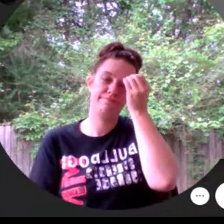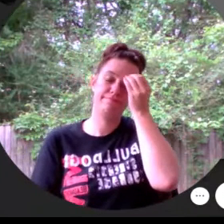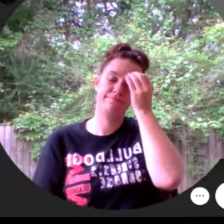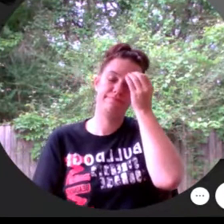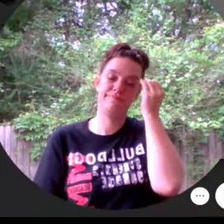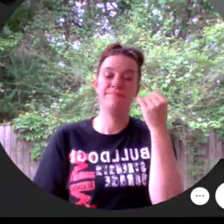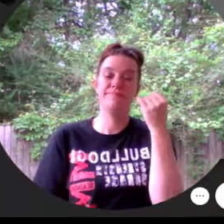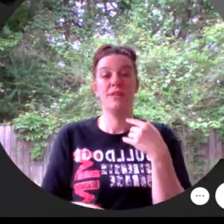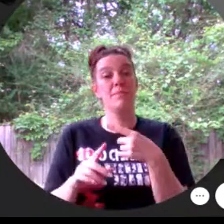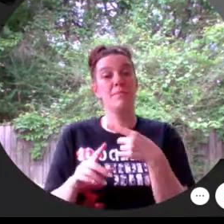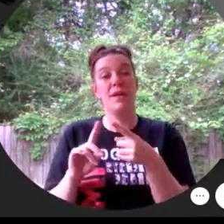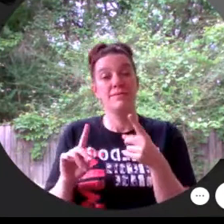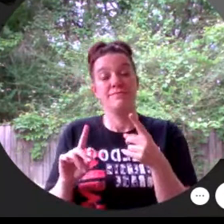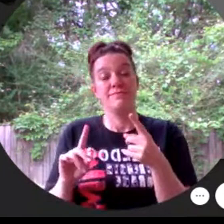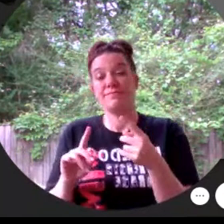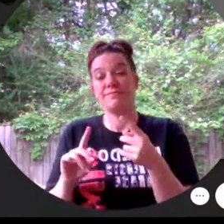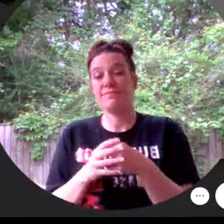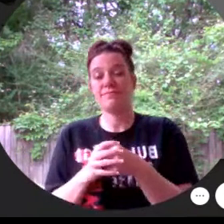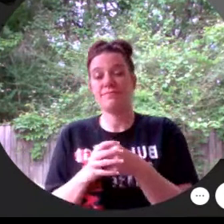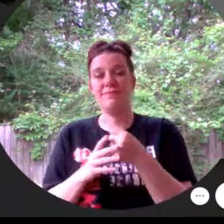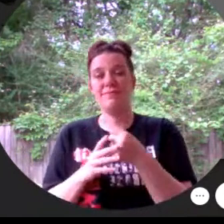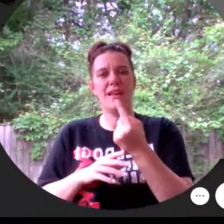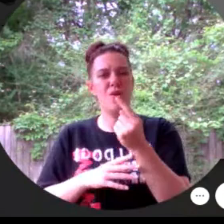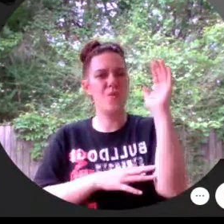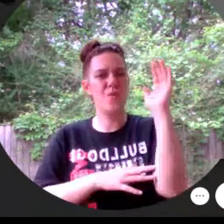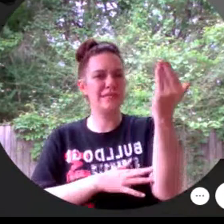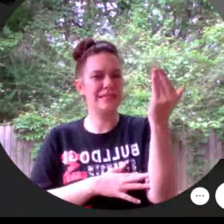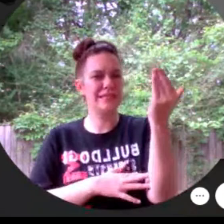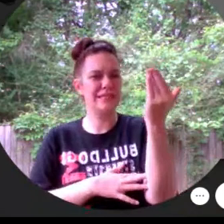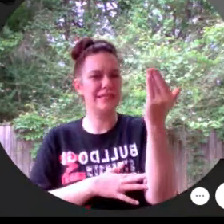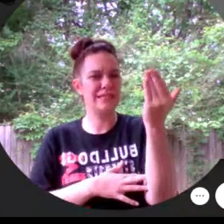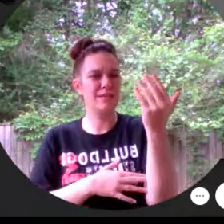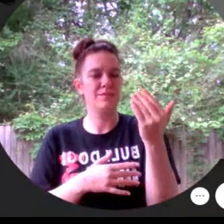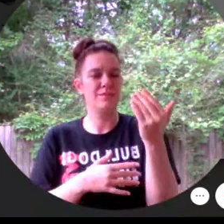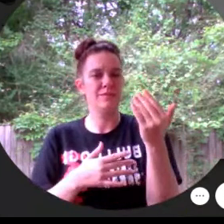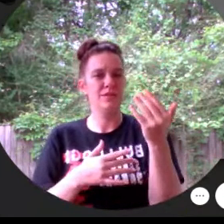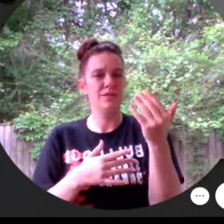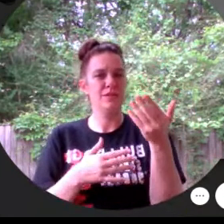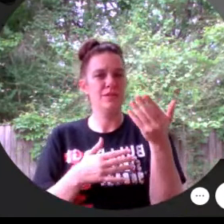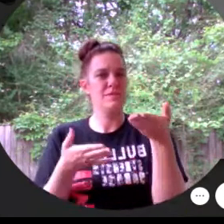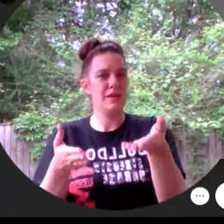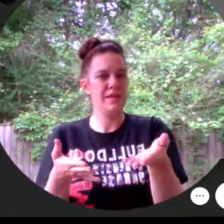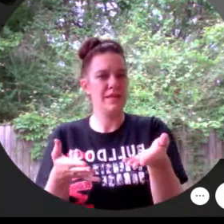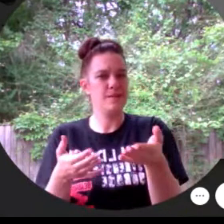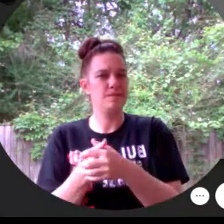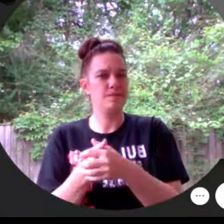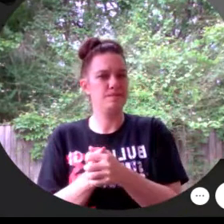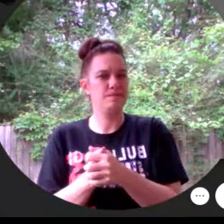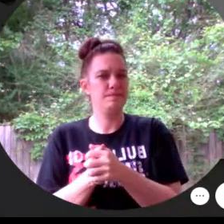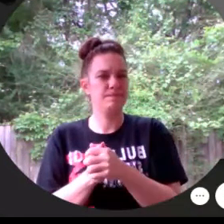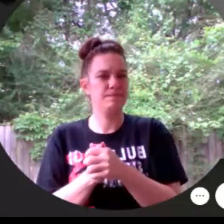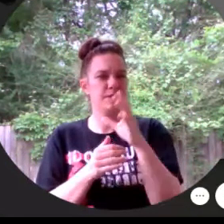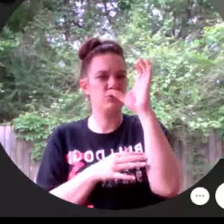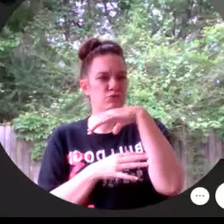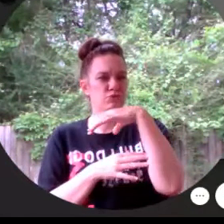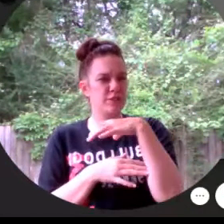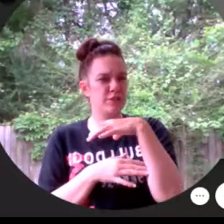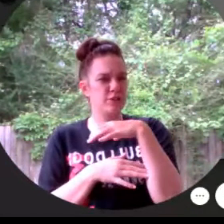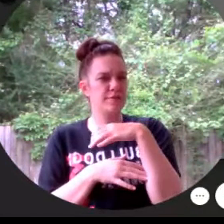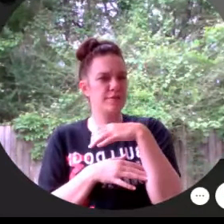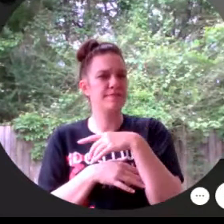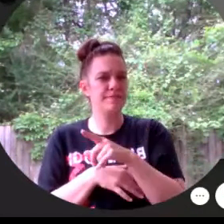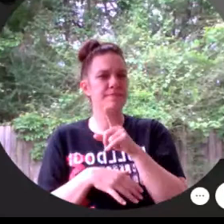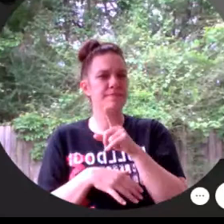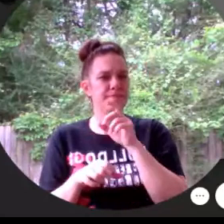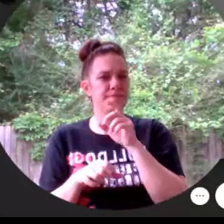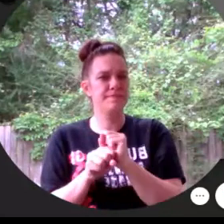And yet, he always seems to be around. Very strange. Very strange